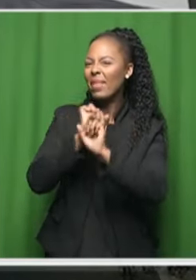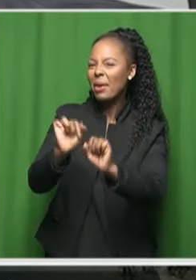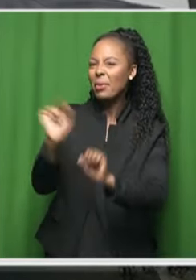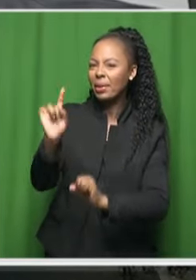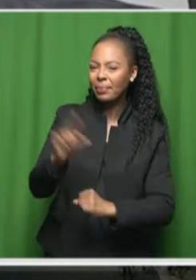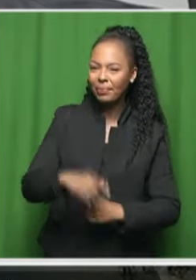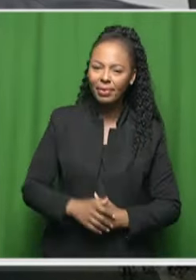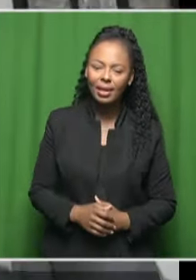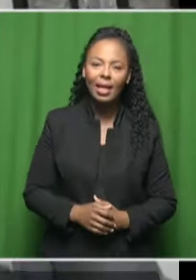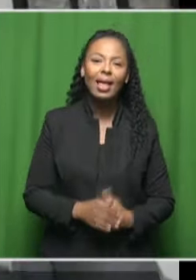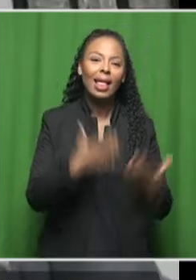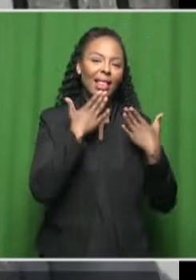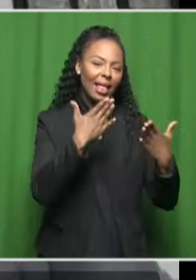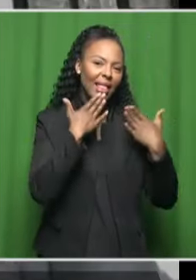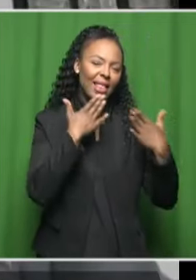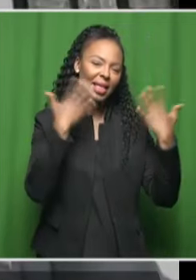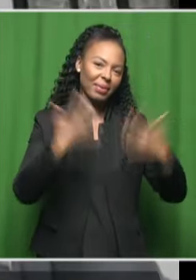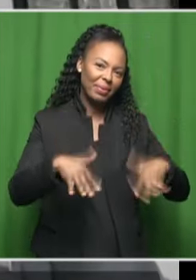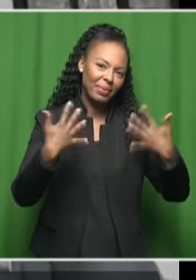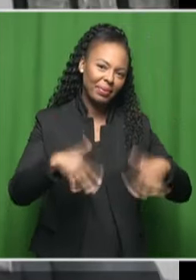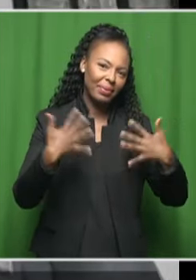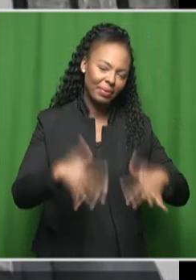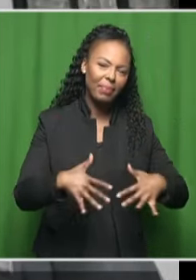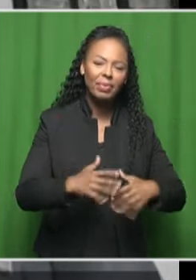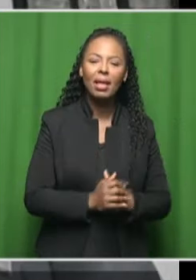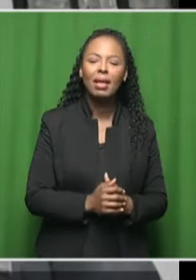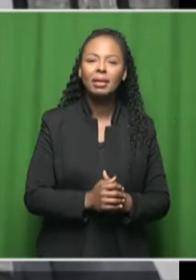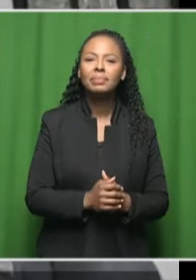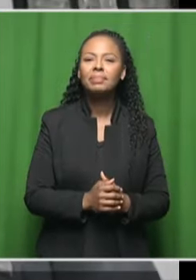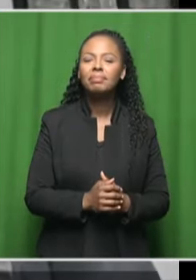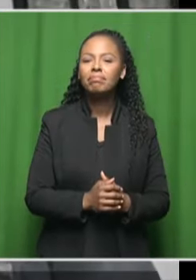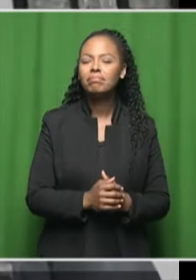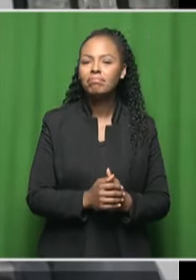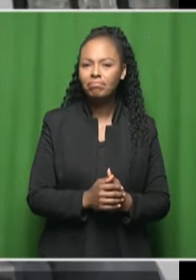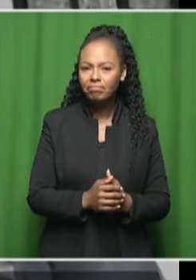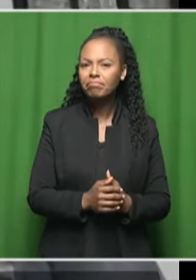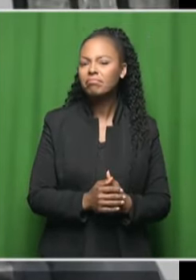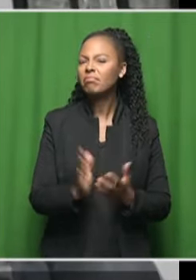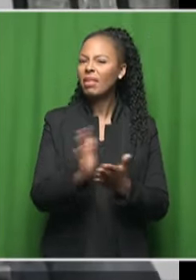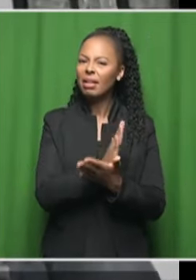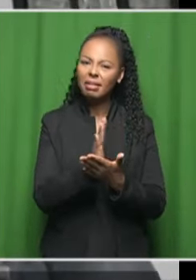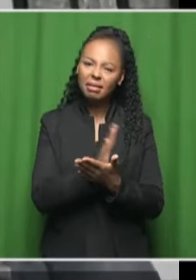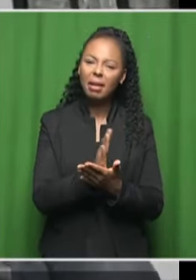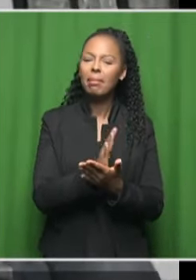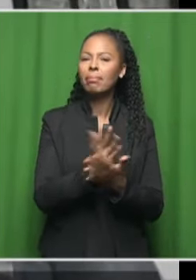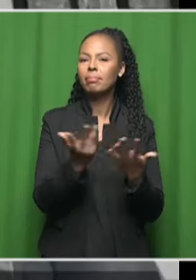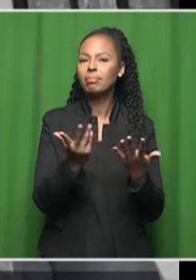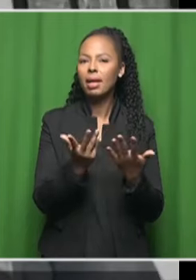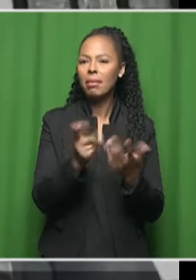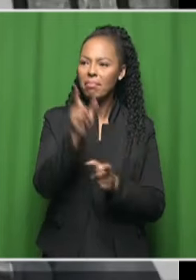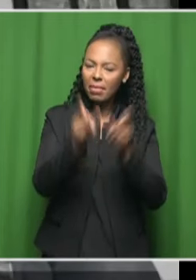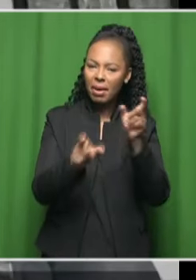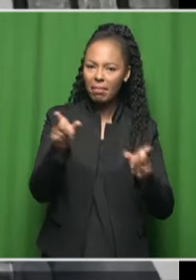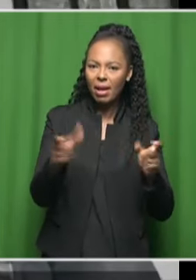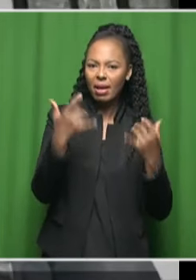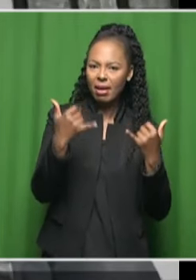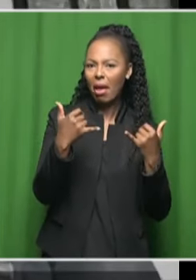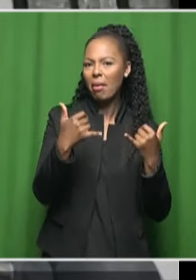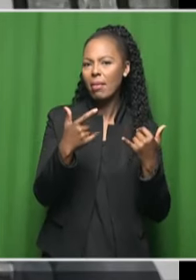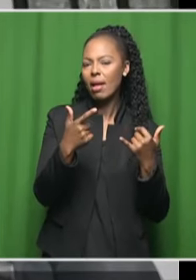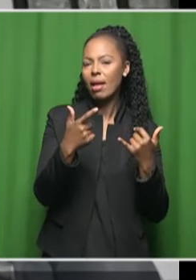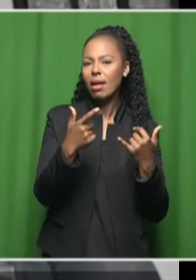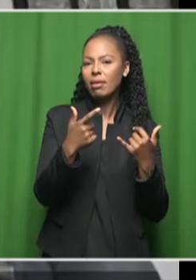Well, thank you very much. With some excitement, as there are new candidates into play, FRELIMO has just,